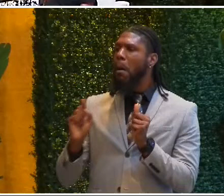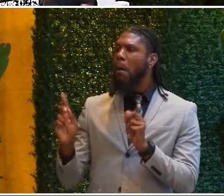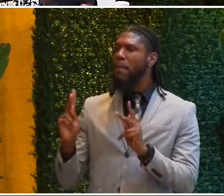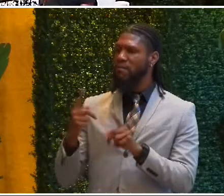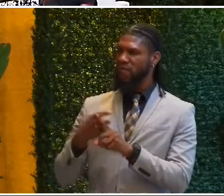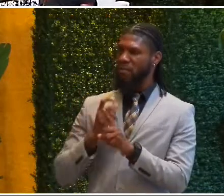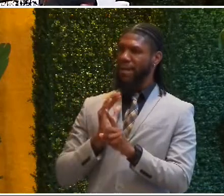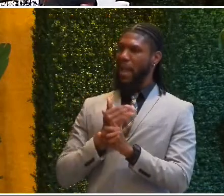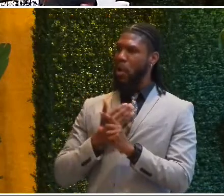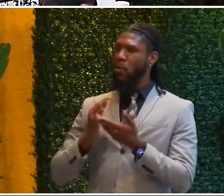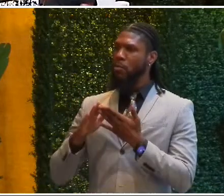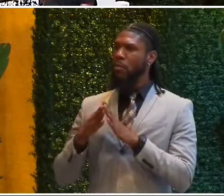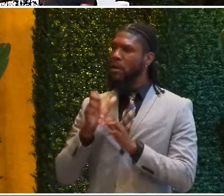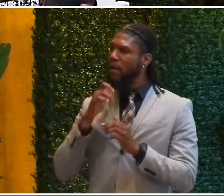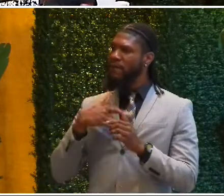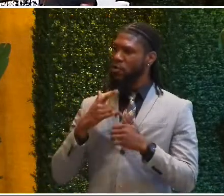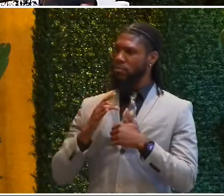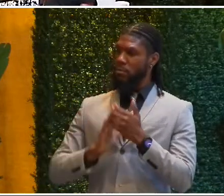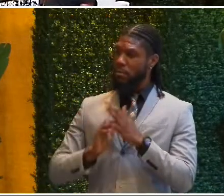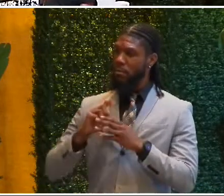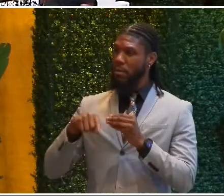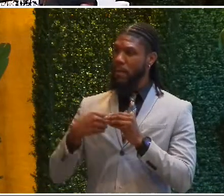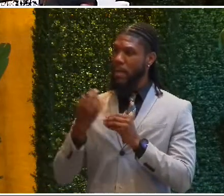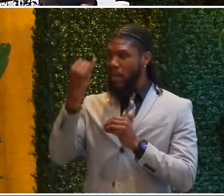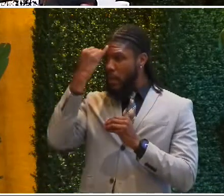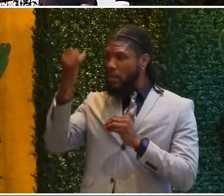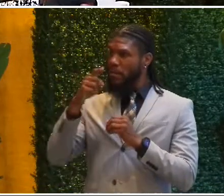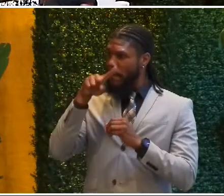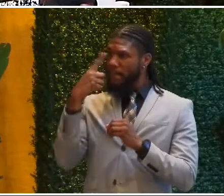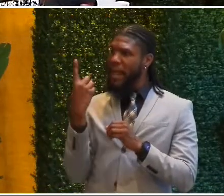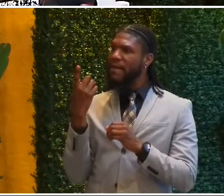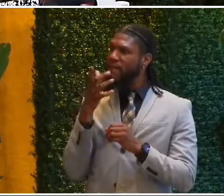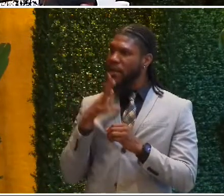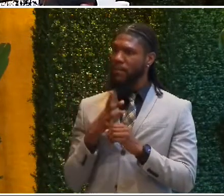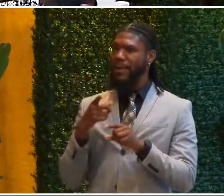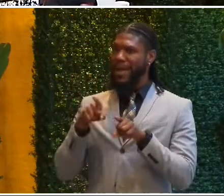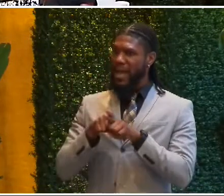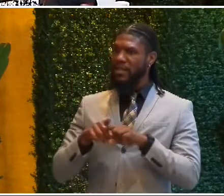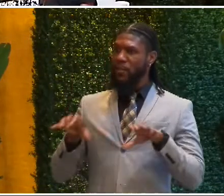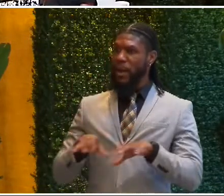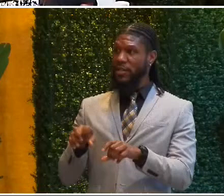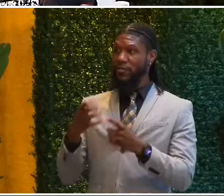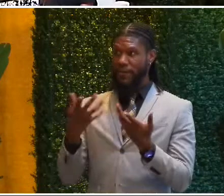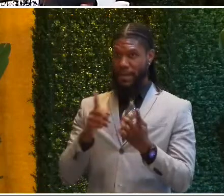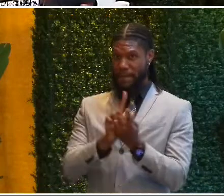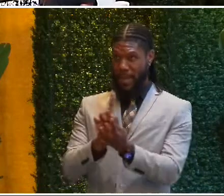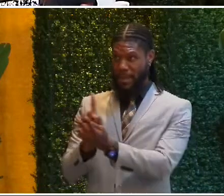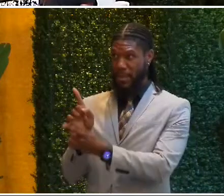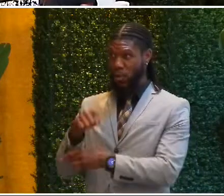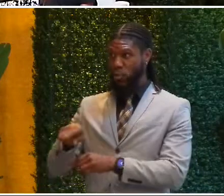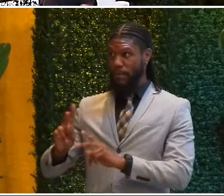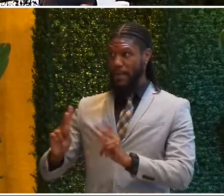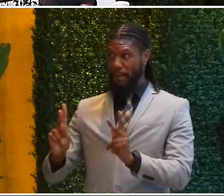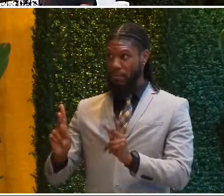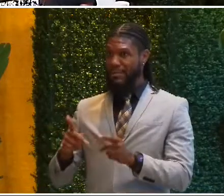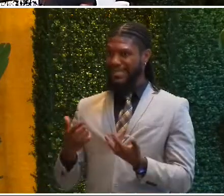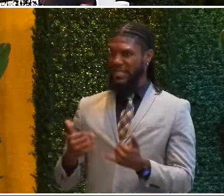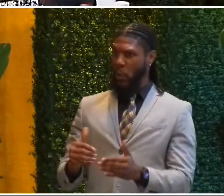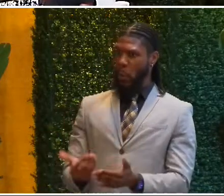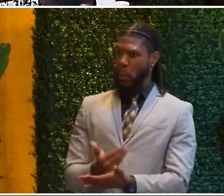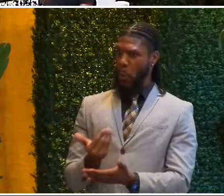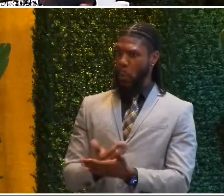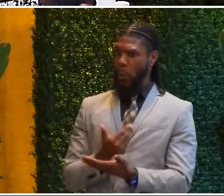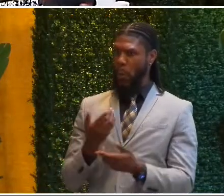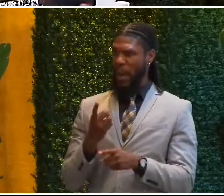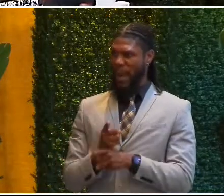feel uncomfortable with the idea of Black feminism as a practice. Have you met them? It's still new, right? And so I'm wondering